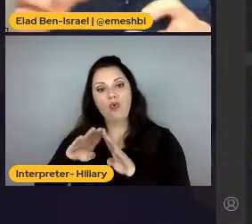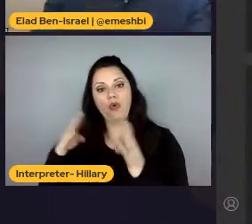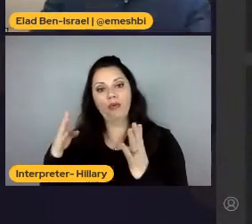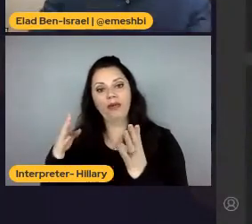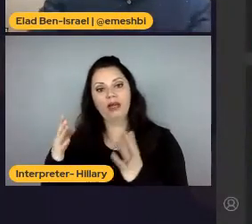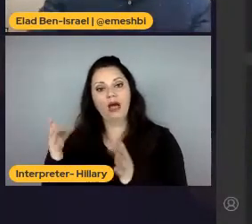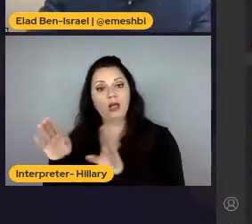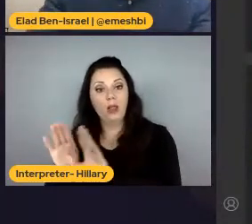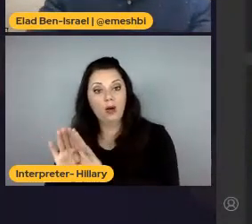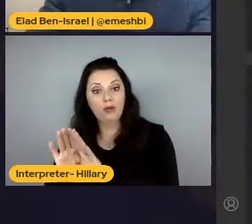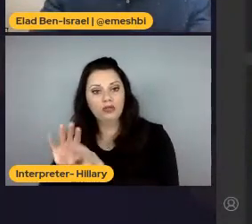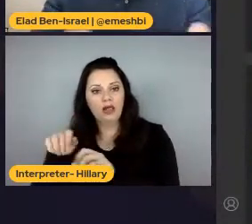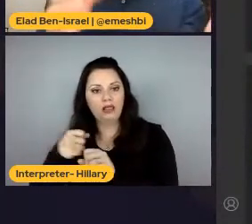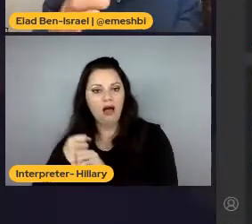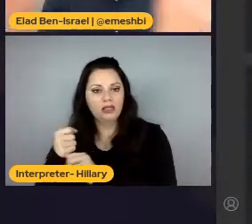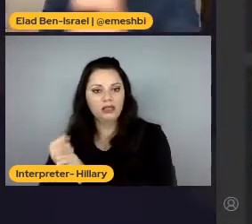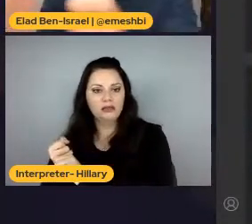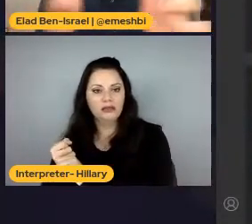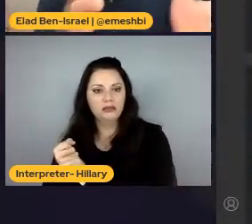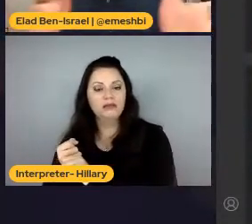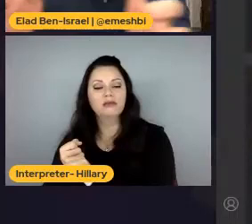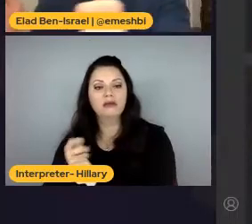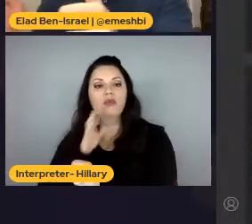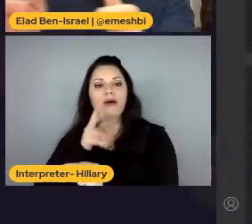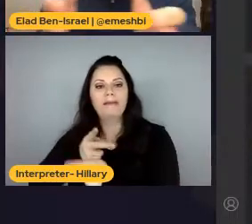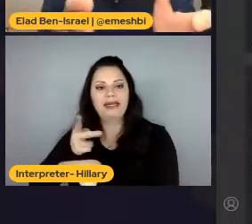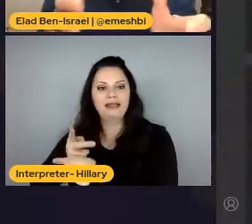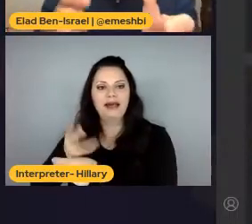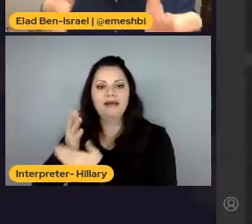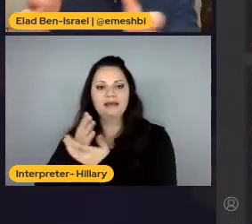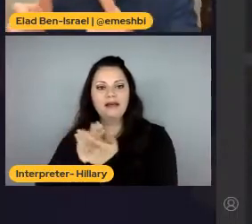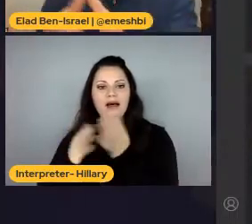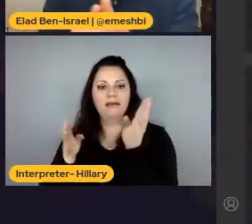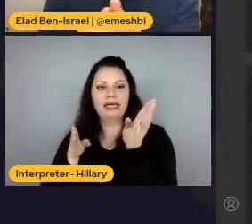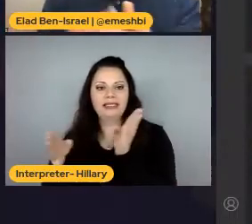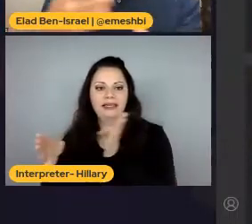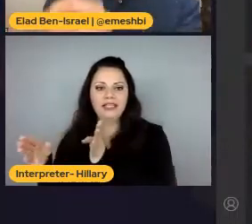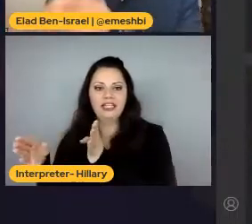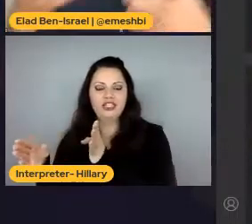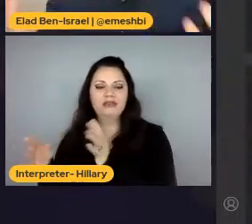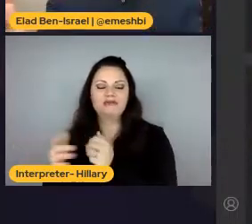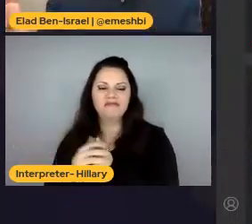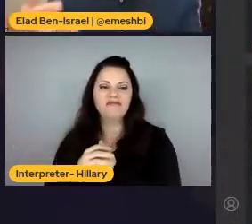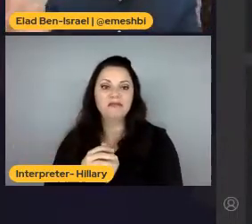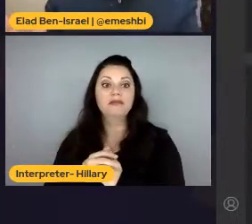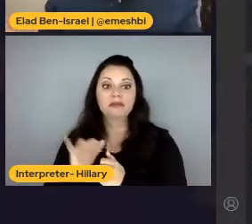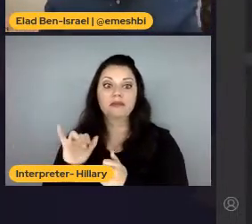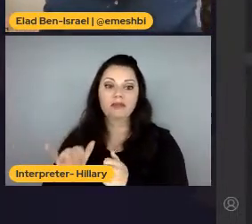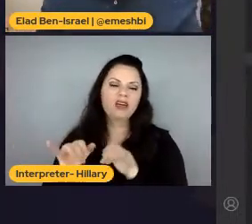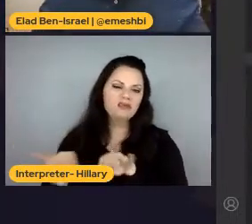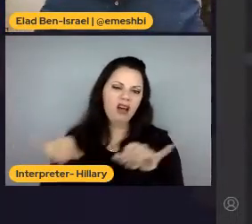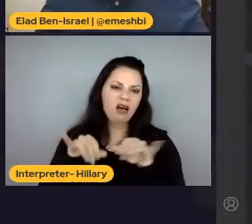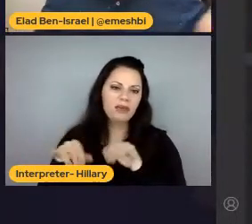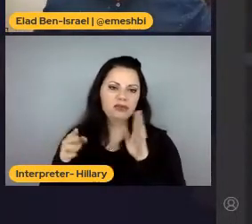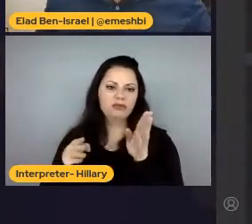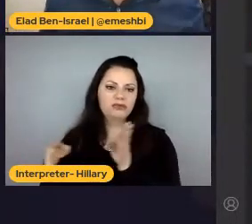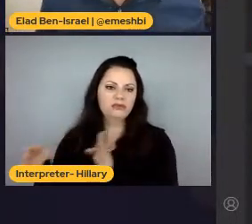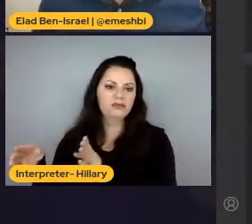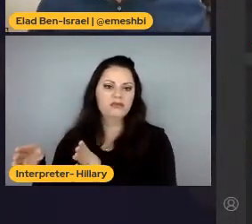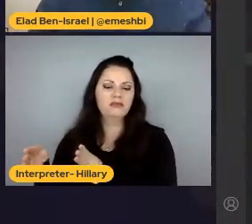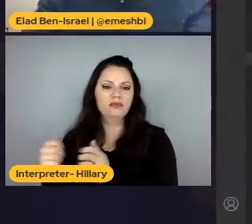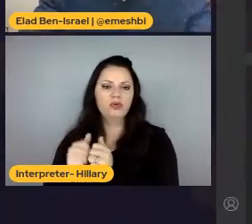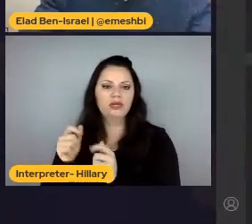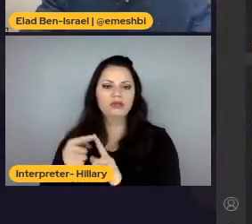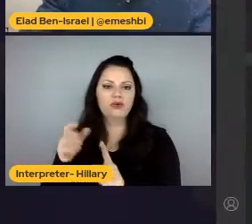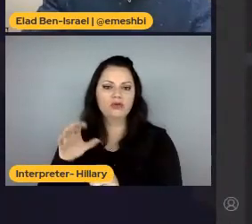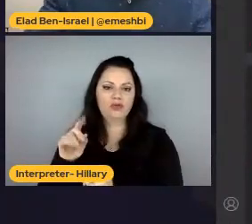close blocks. So it'll basically maintain some indentation across blocks, which is a very common thing to do with source